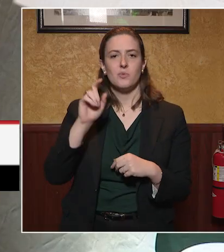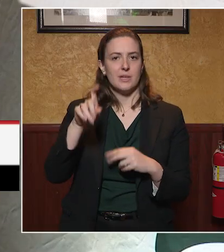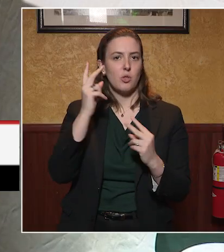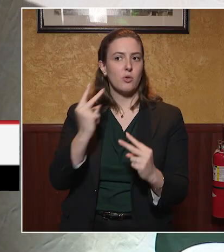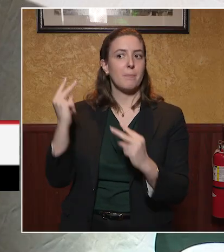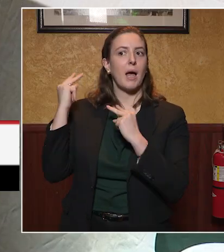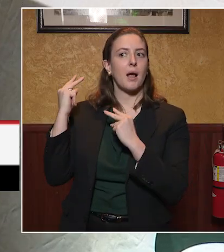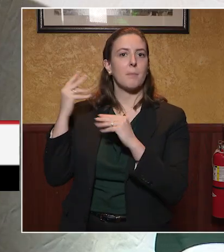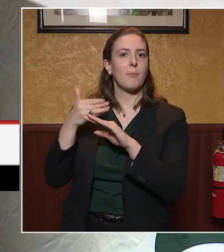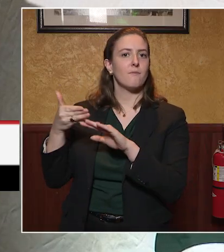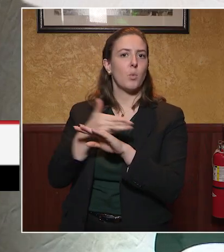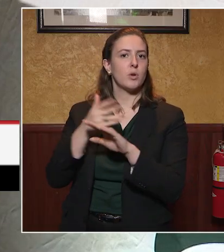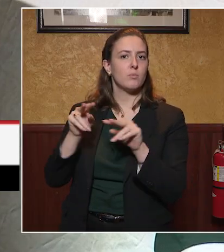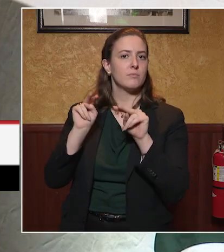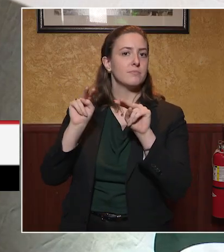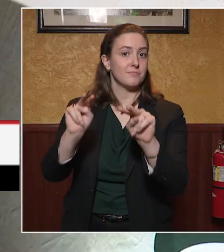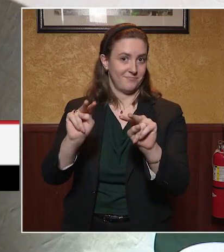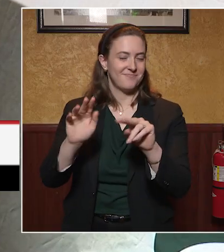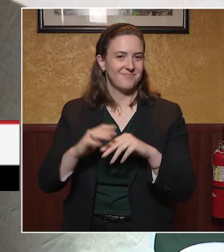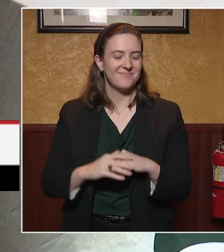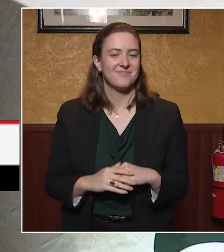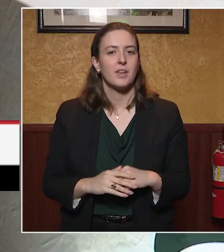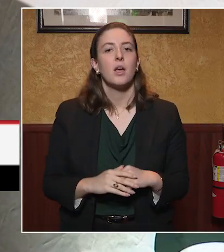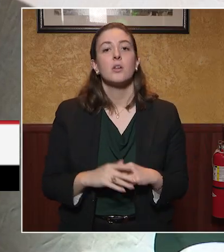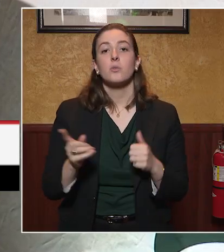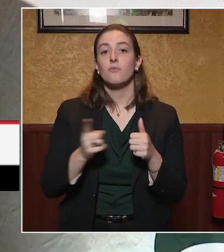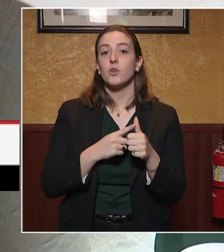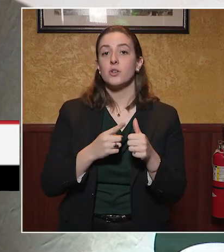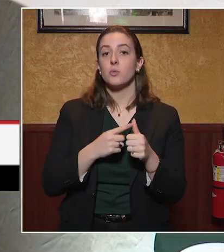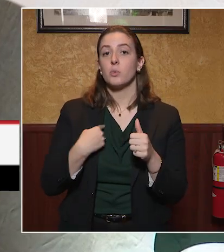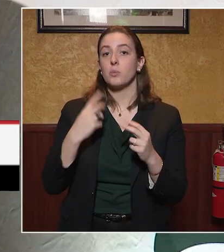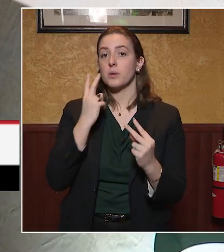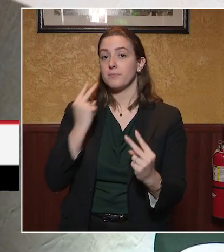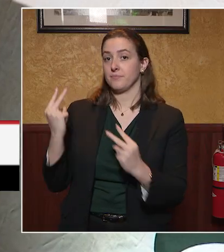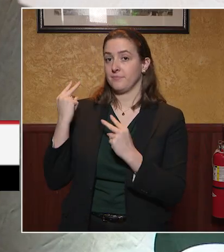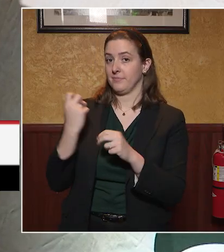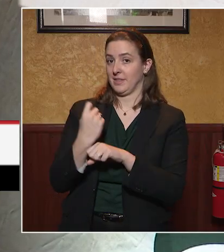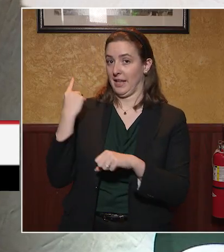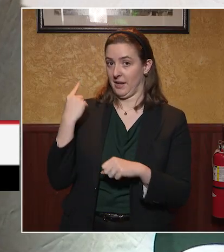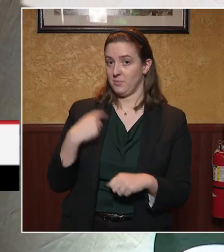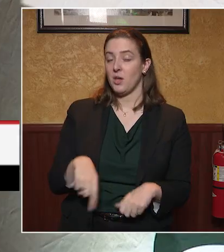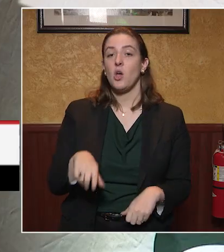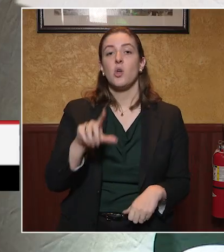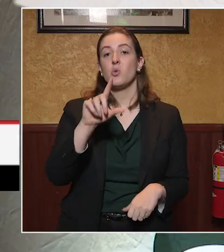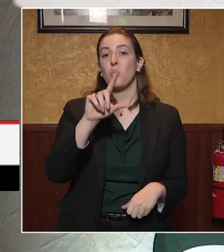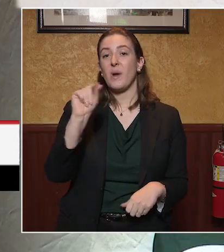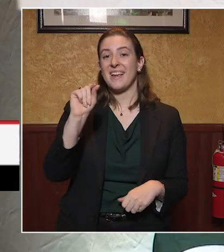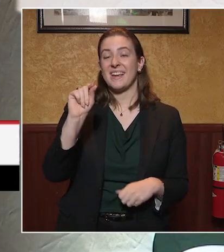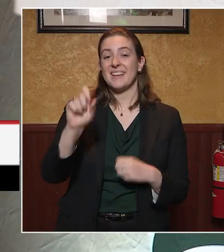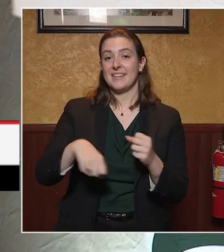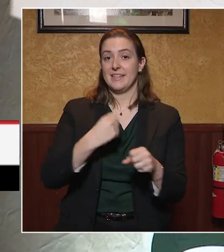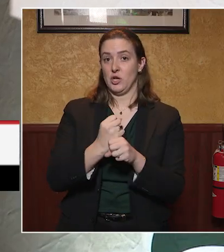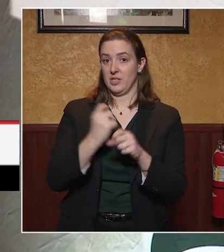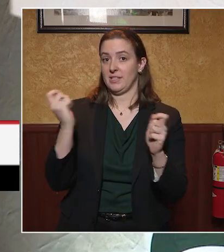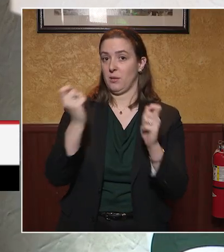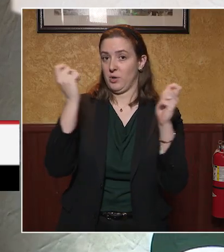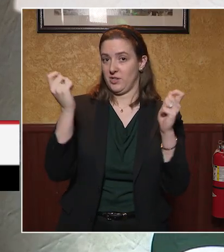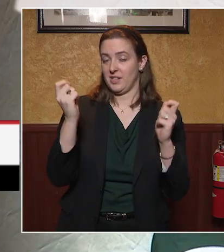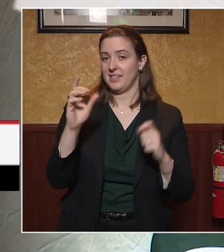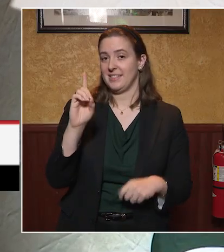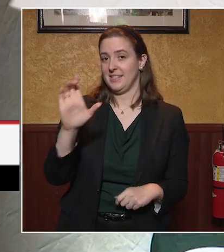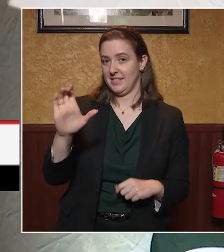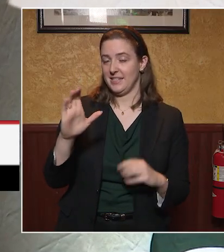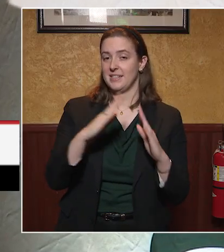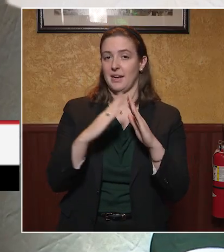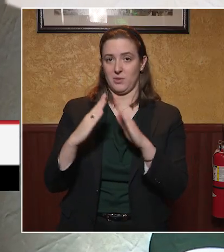going, right? And so we're going to take a quick look back and just say that last year marked the 20th anniversary of the Downtown DC Holiday Market. And as you